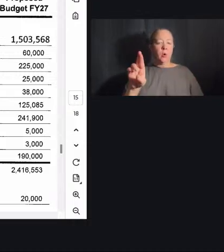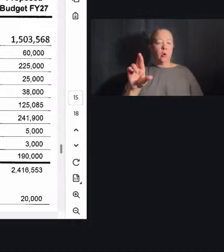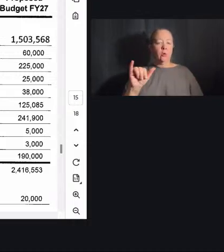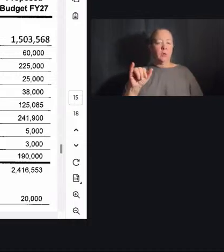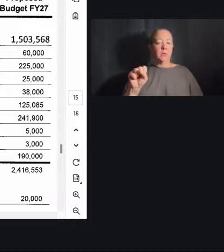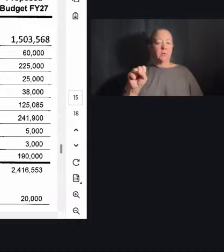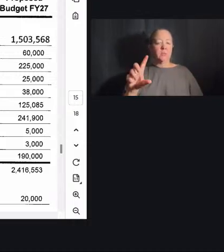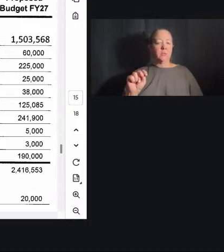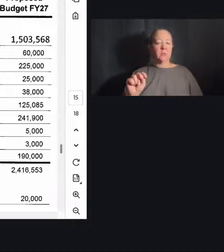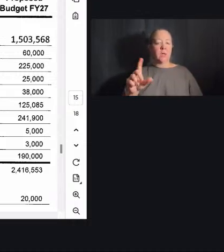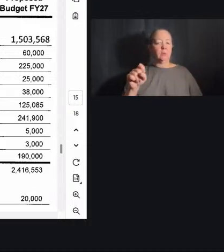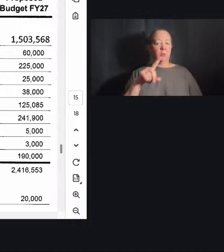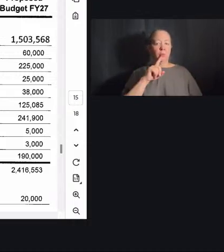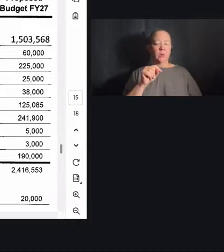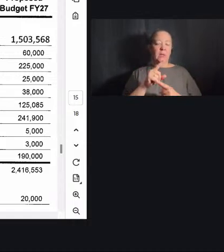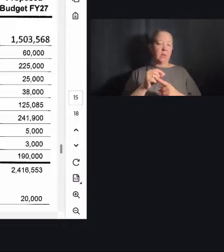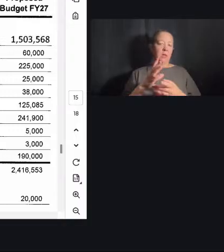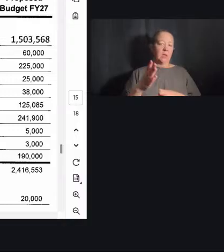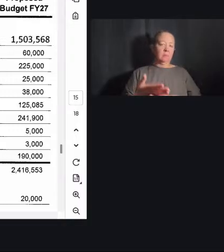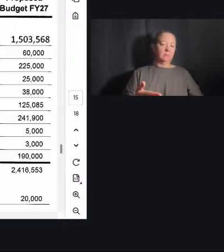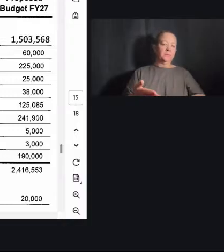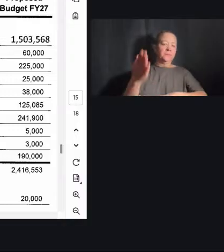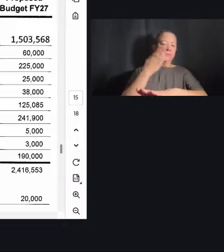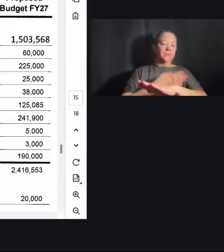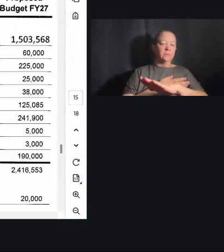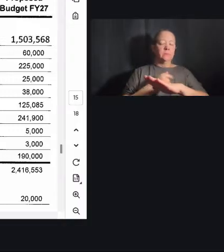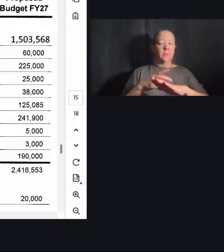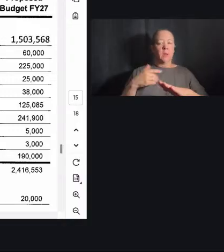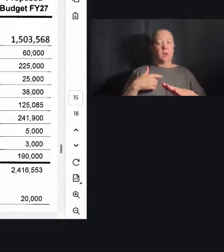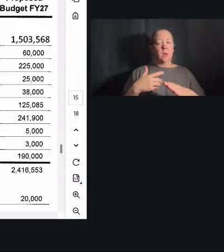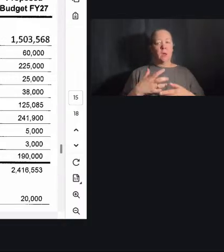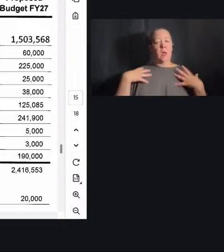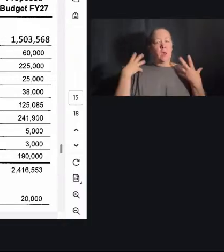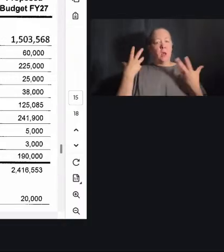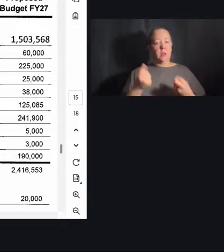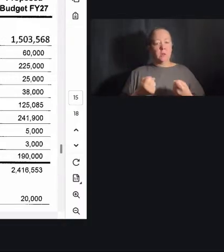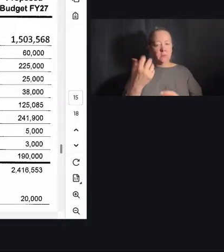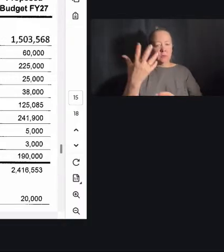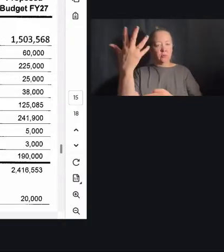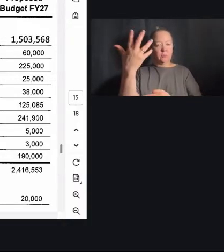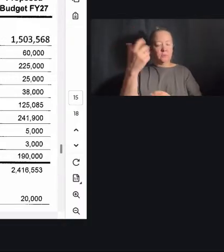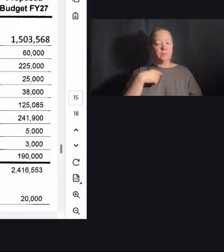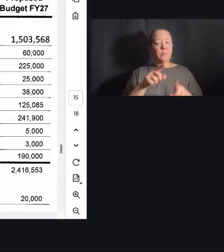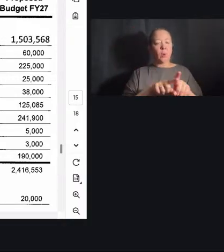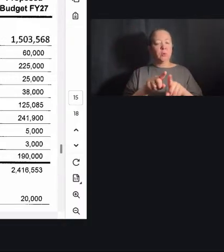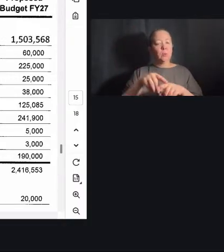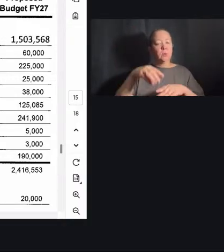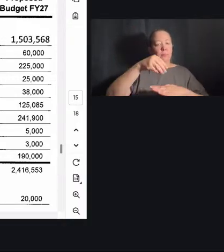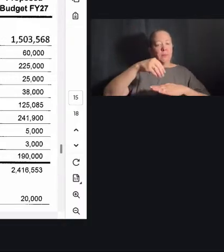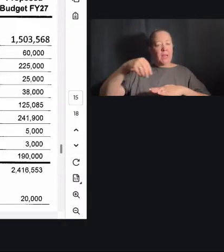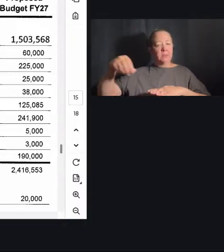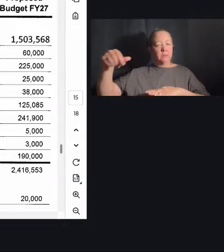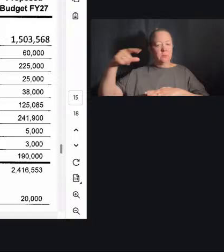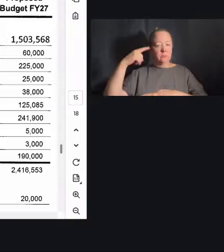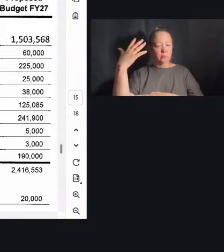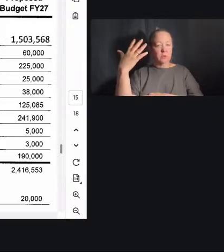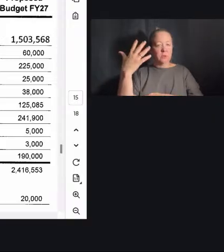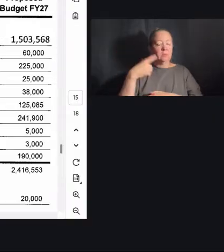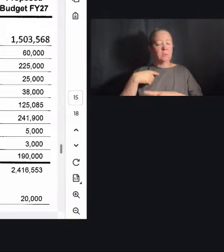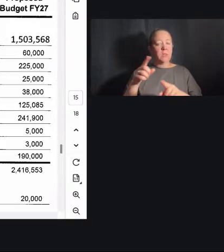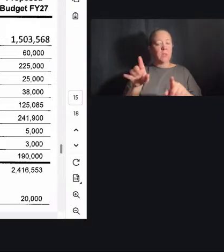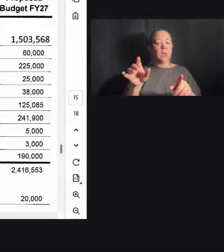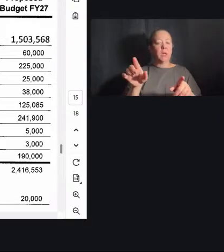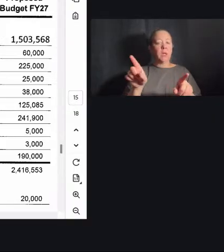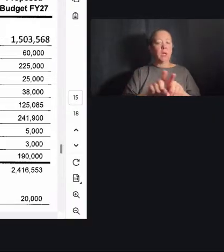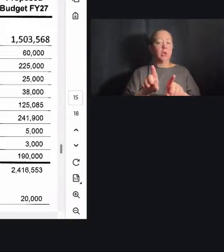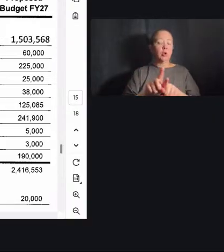the health of our tree and our tree canopy, as well as the planting of the trees. So covers everything, including emergencies when the trees